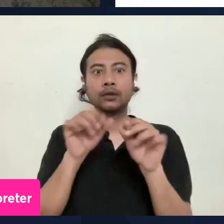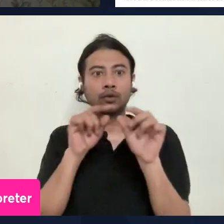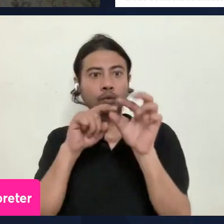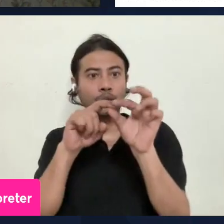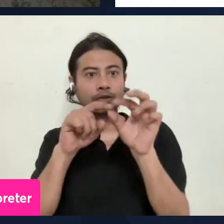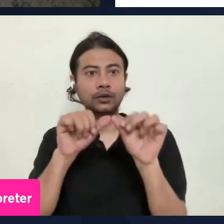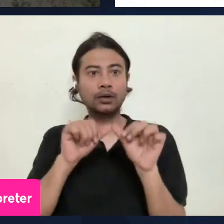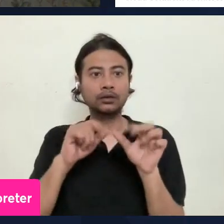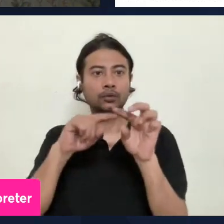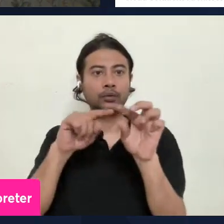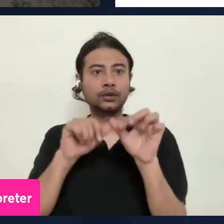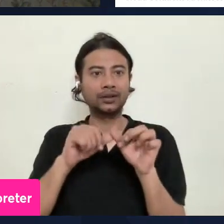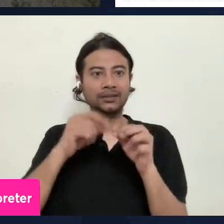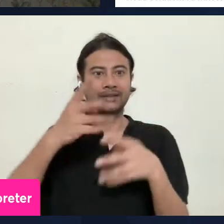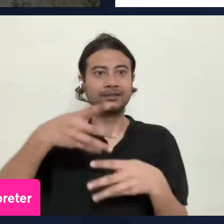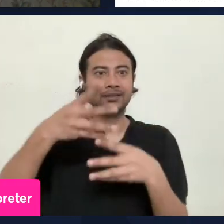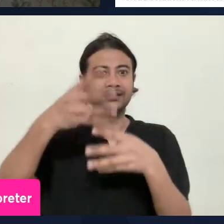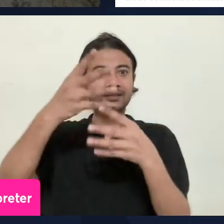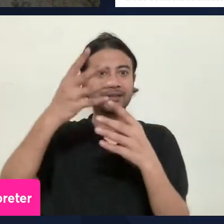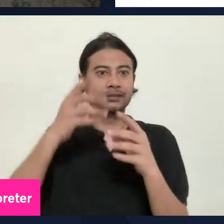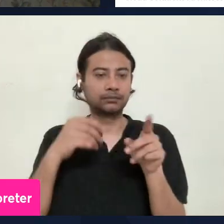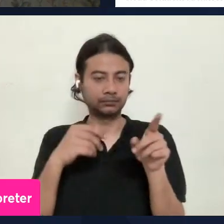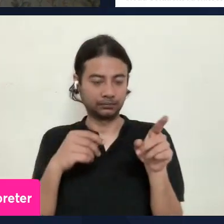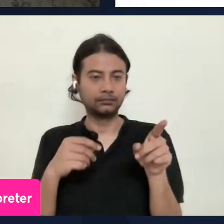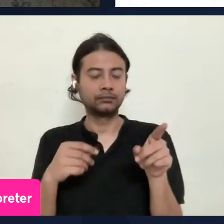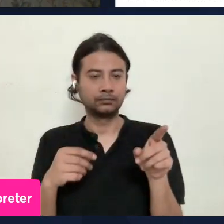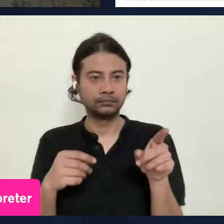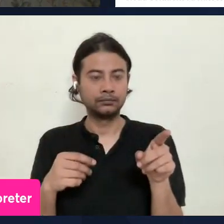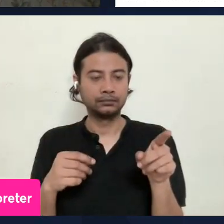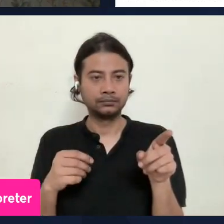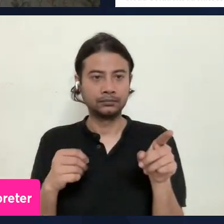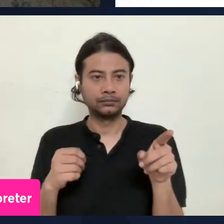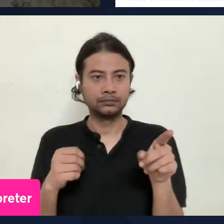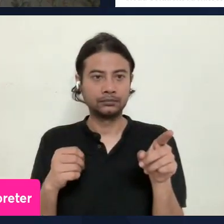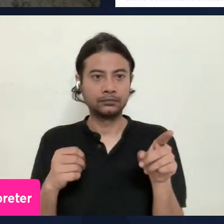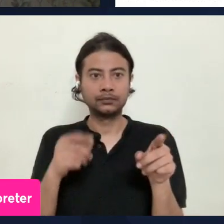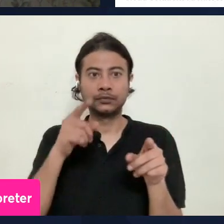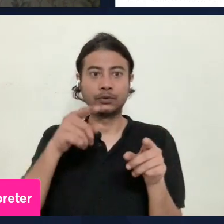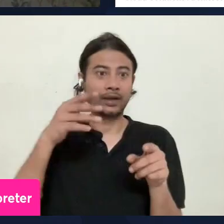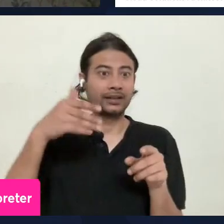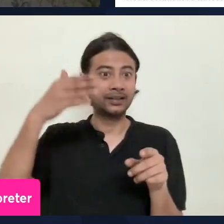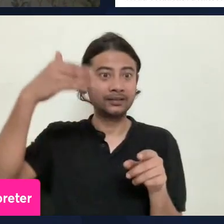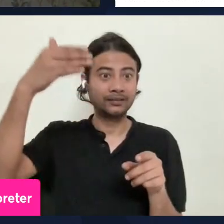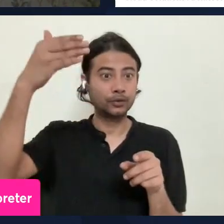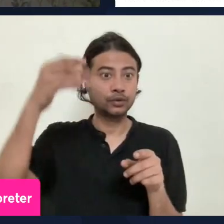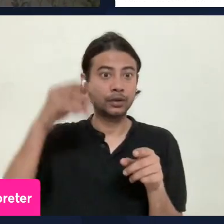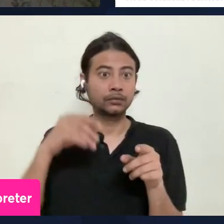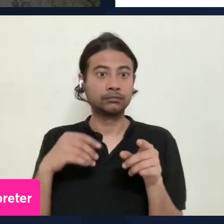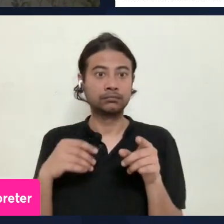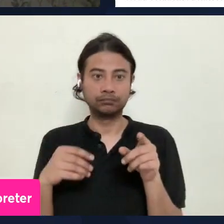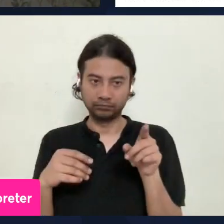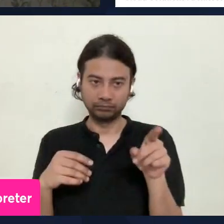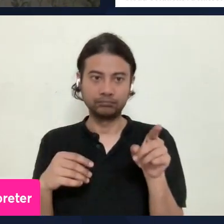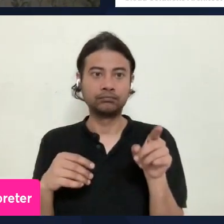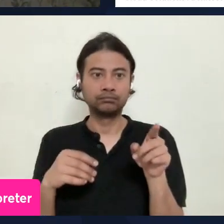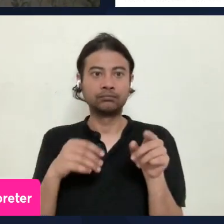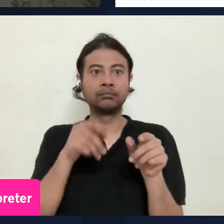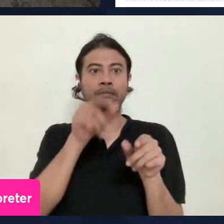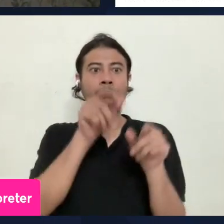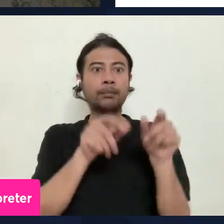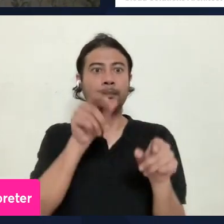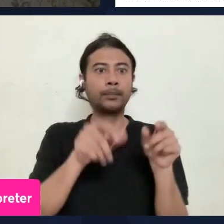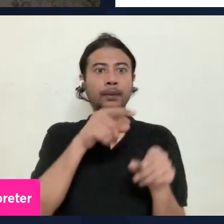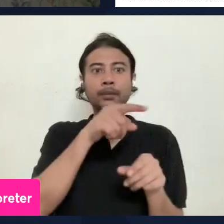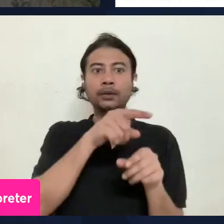those moving forward, that's really where we're going to see customers realize value from the